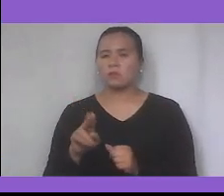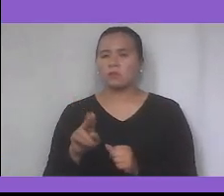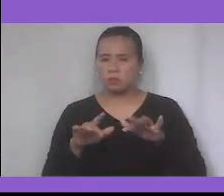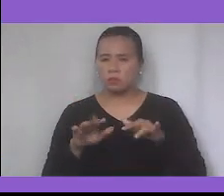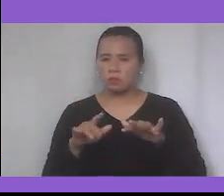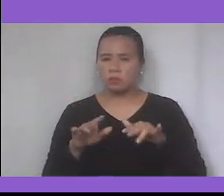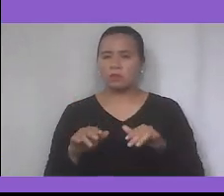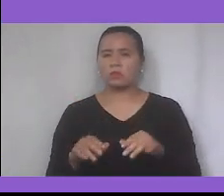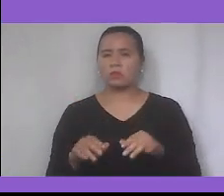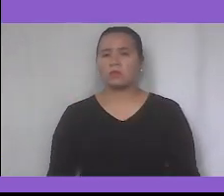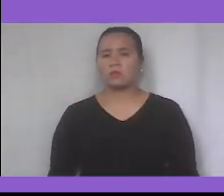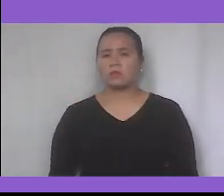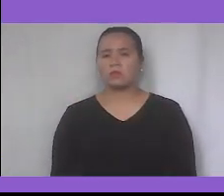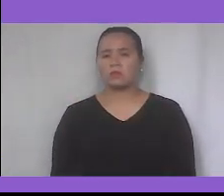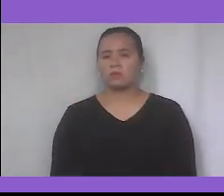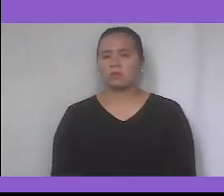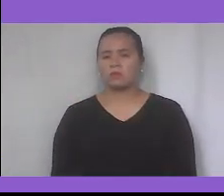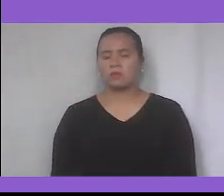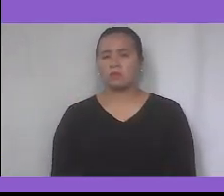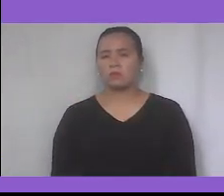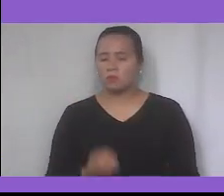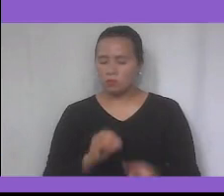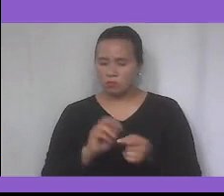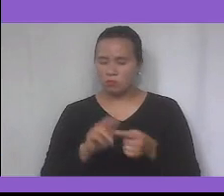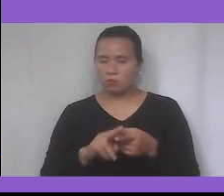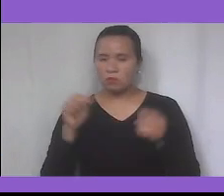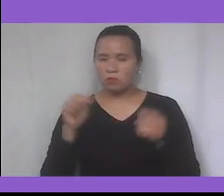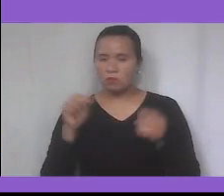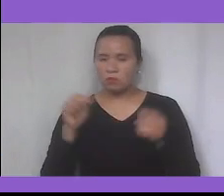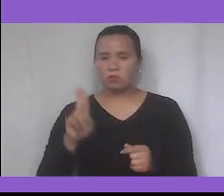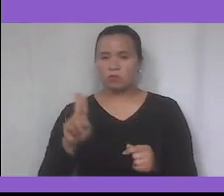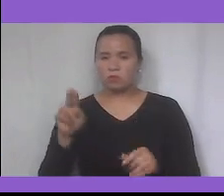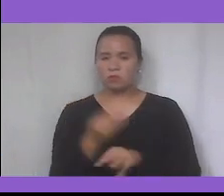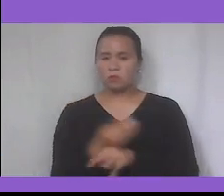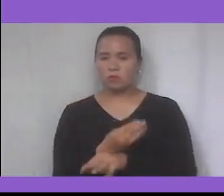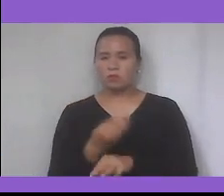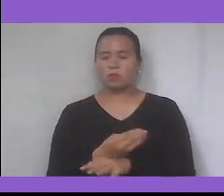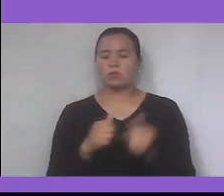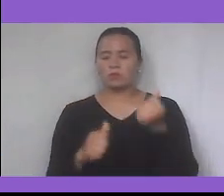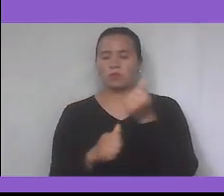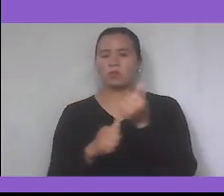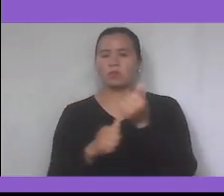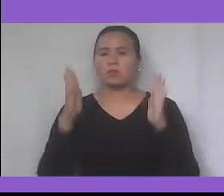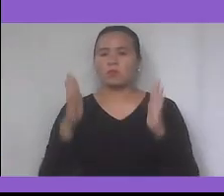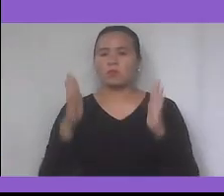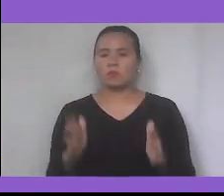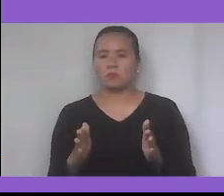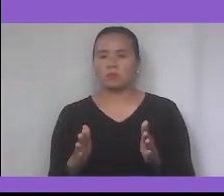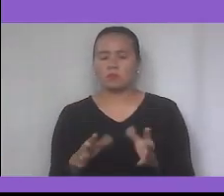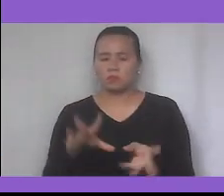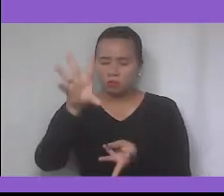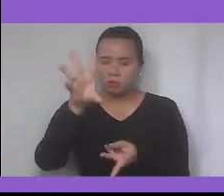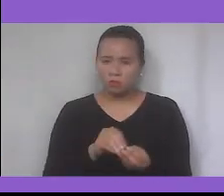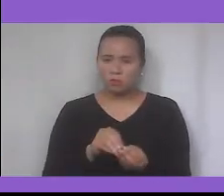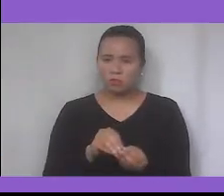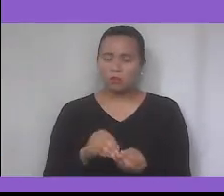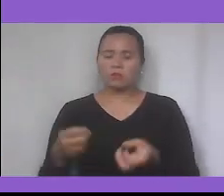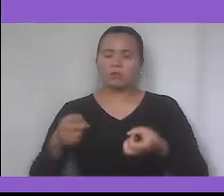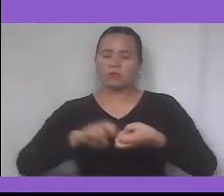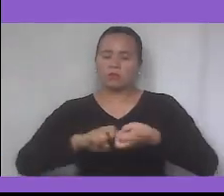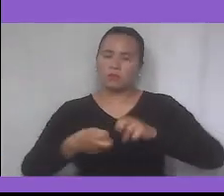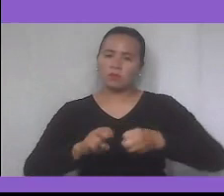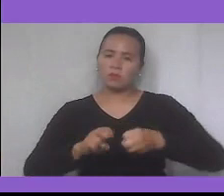It can use an ink or we can just type the equation, and we can use the